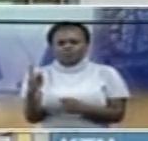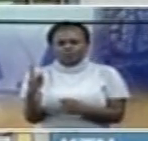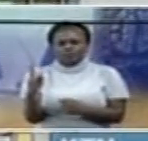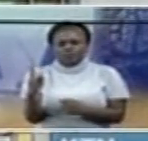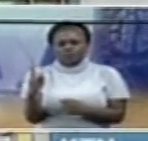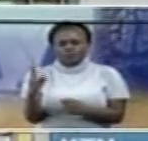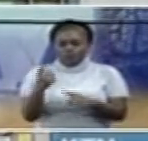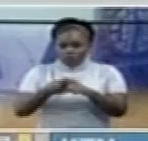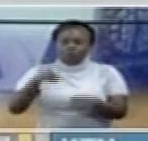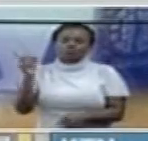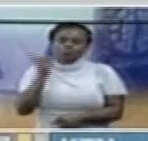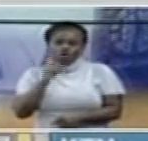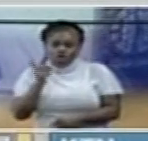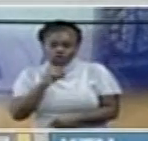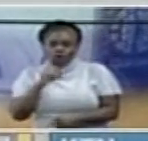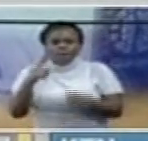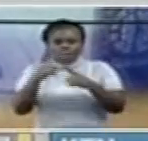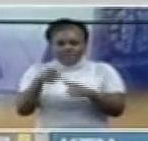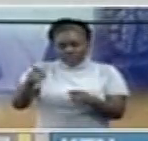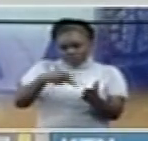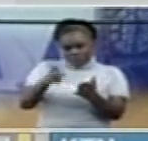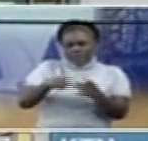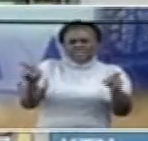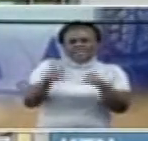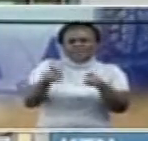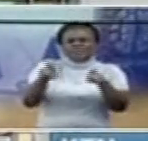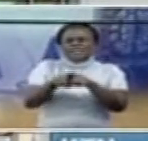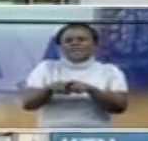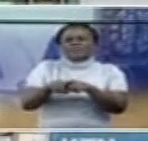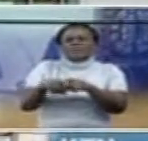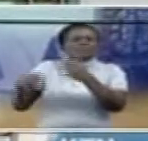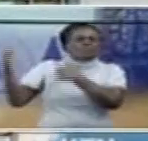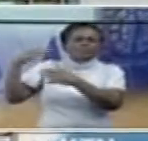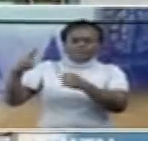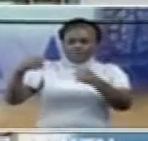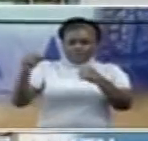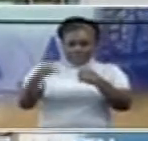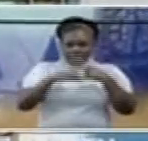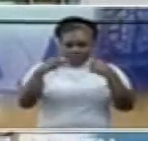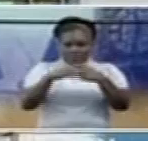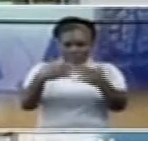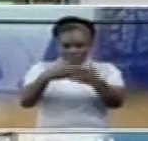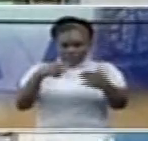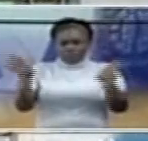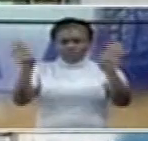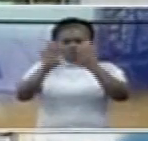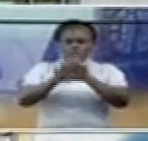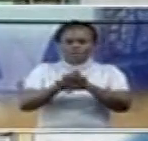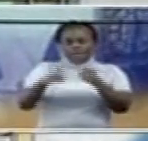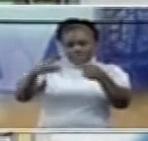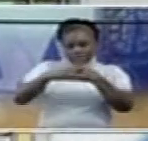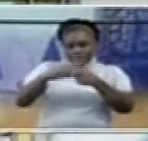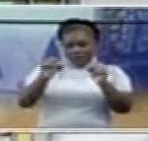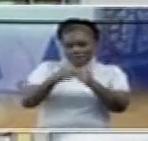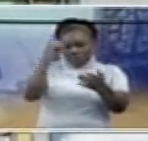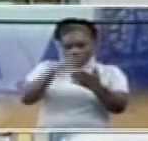cents from tomorrow. But these prices are almost identical to those in September before the refinery was closed. In September last